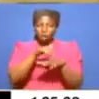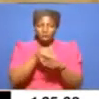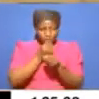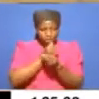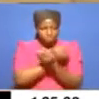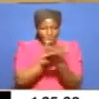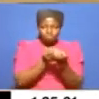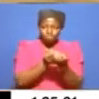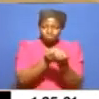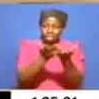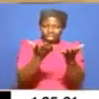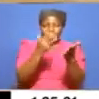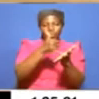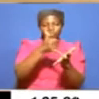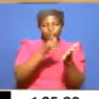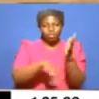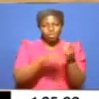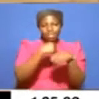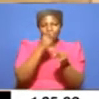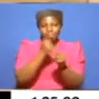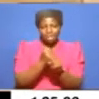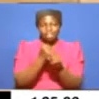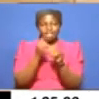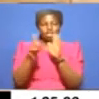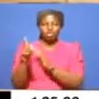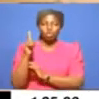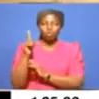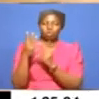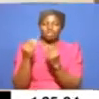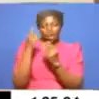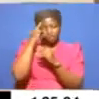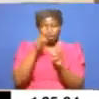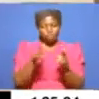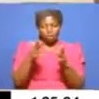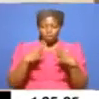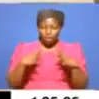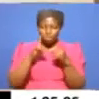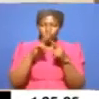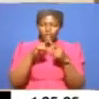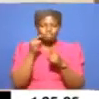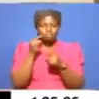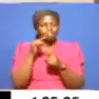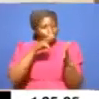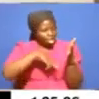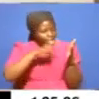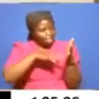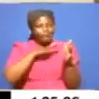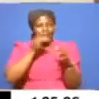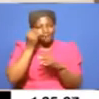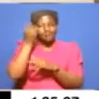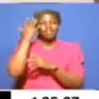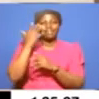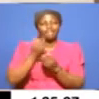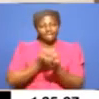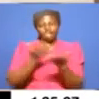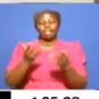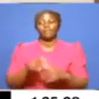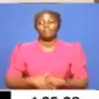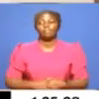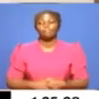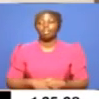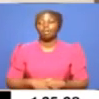including making laws easier for common citizens to read and disseminate. Any legal historian will know that